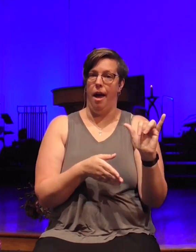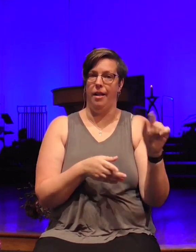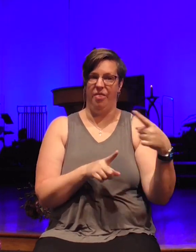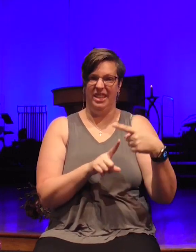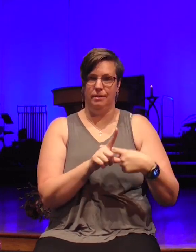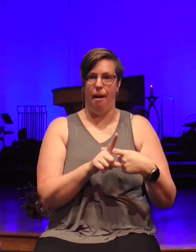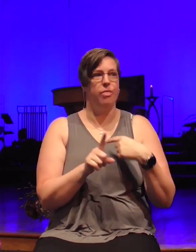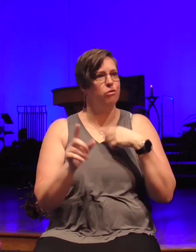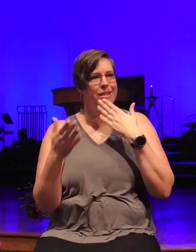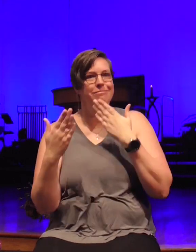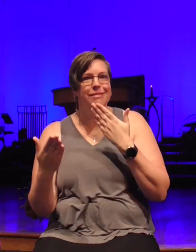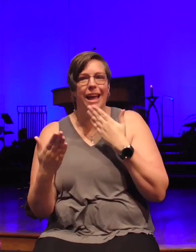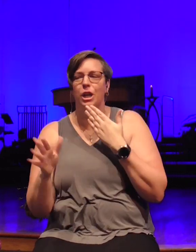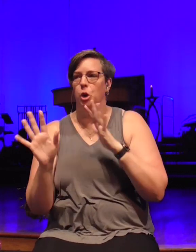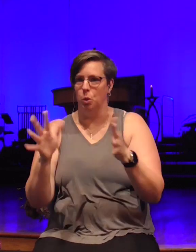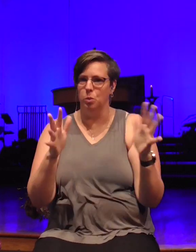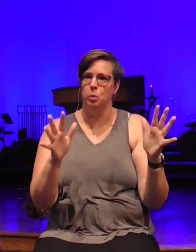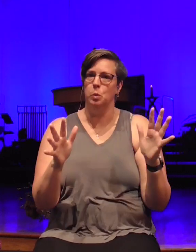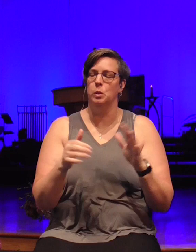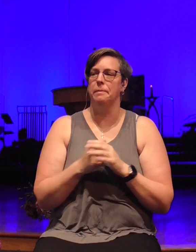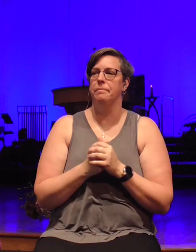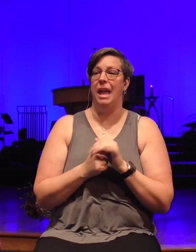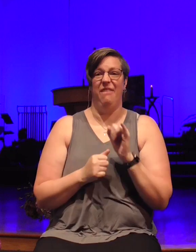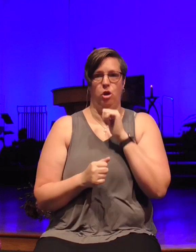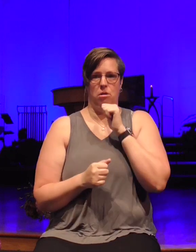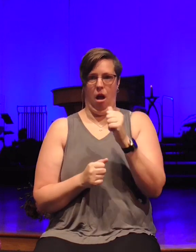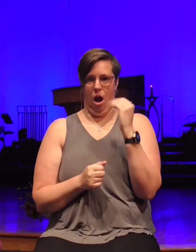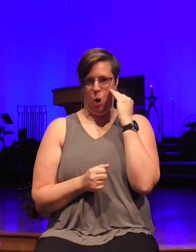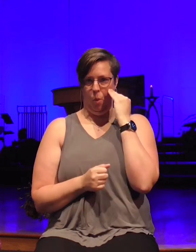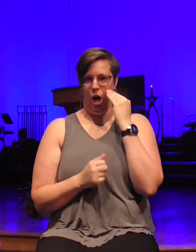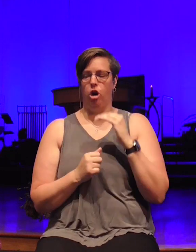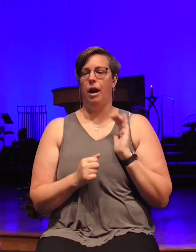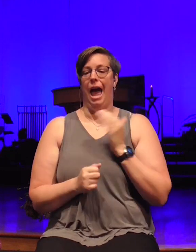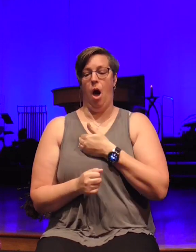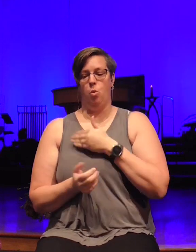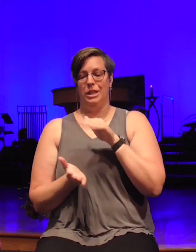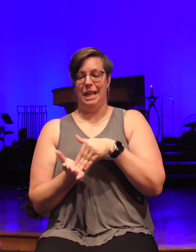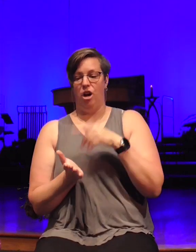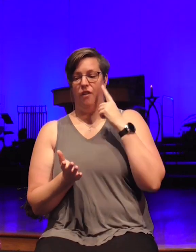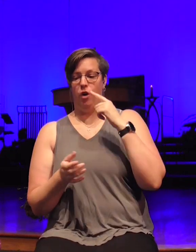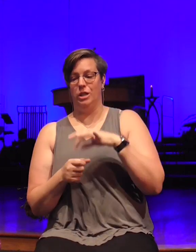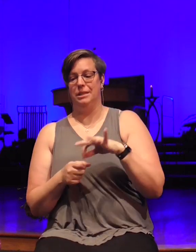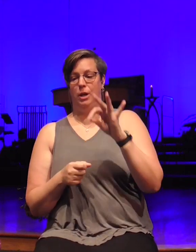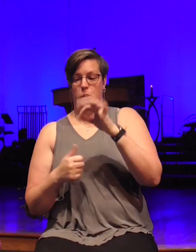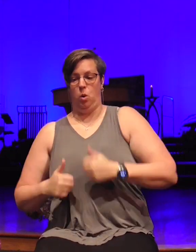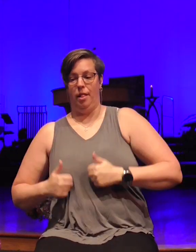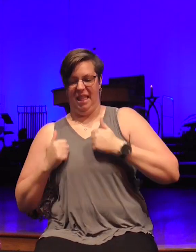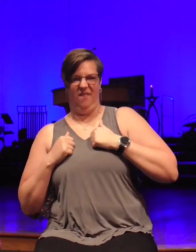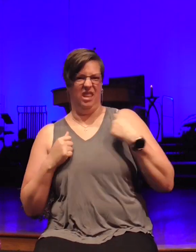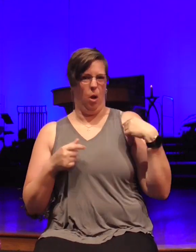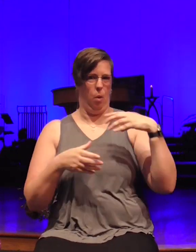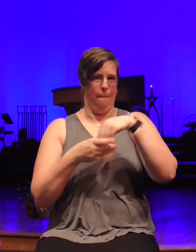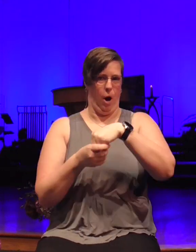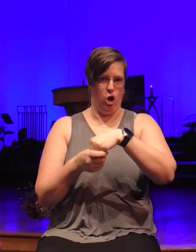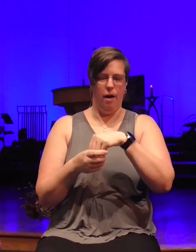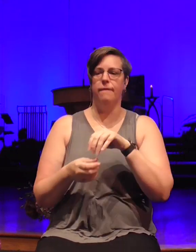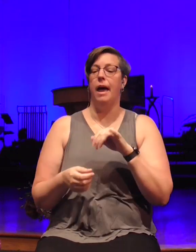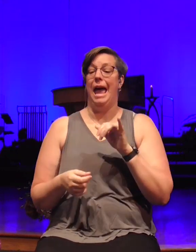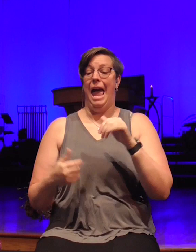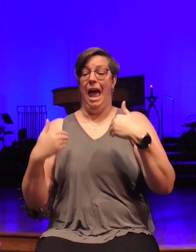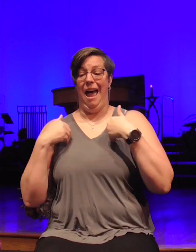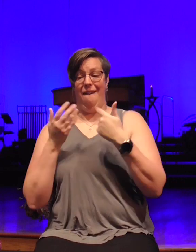you. Thank you. For those of you who aren't aware of it, our Centers for Spiritual Living, of which we're a part of, has a